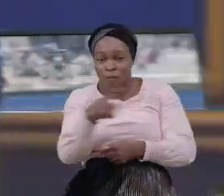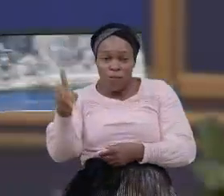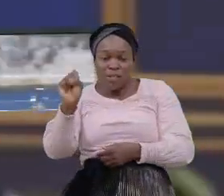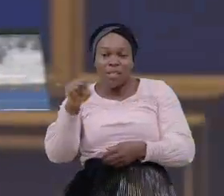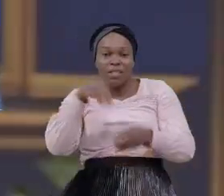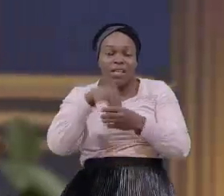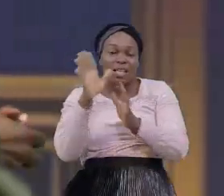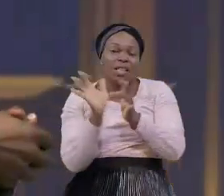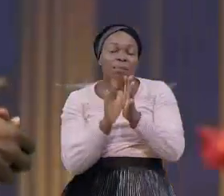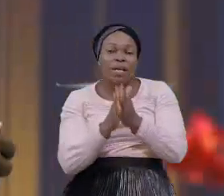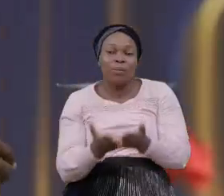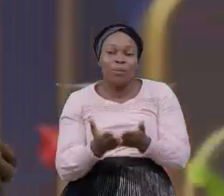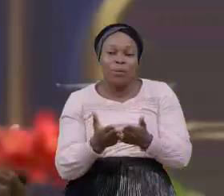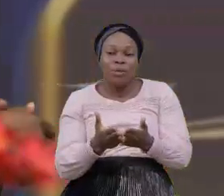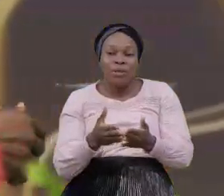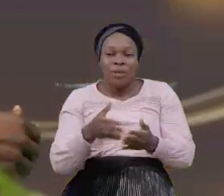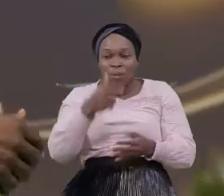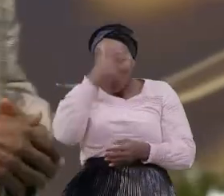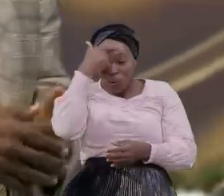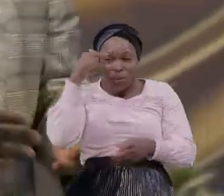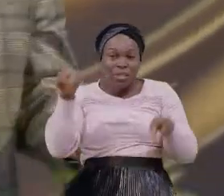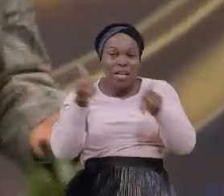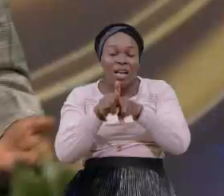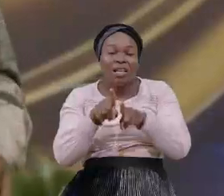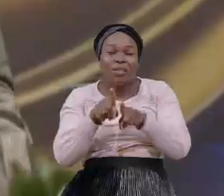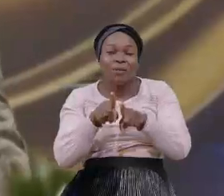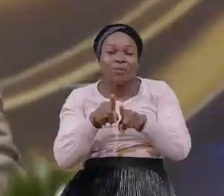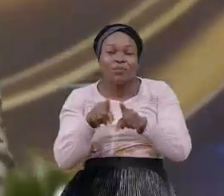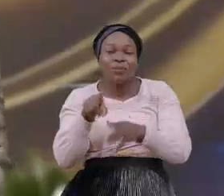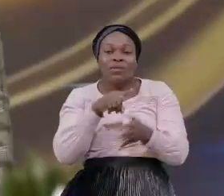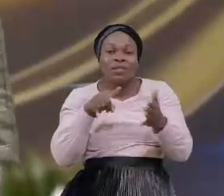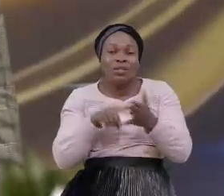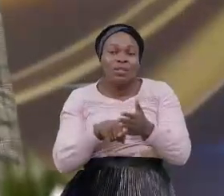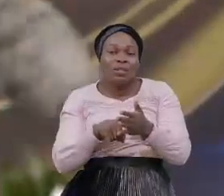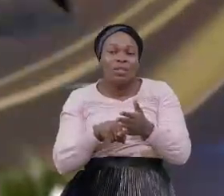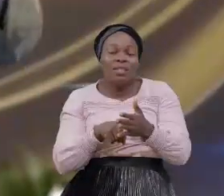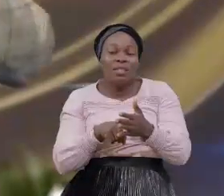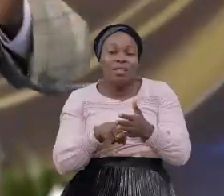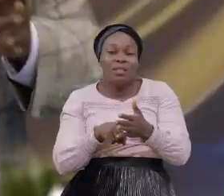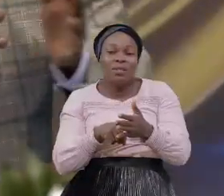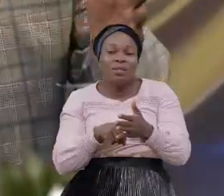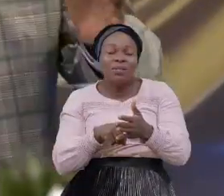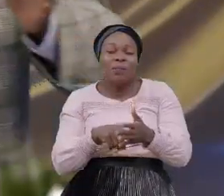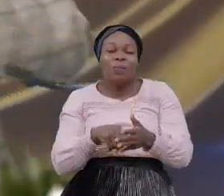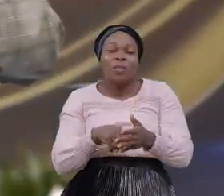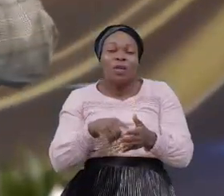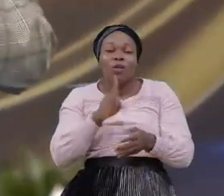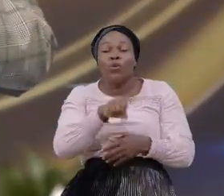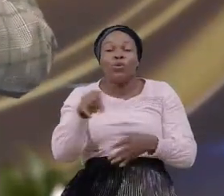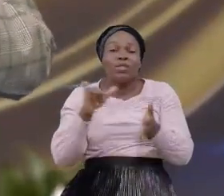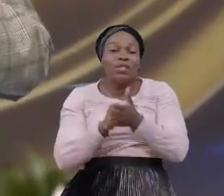whosoever shall call on the Lord shall be saved. They believe that. But they don't believe